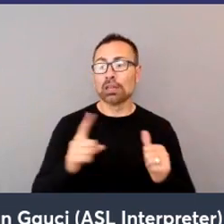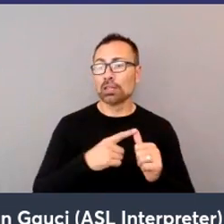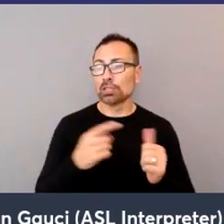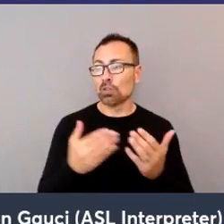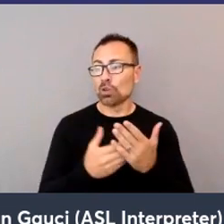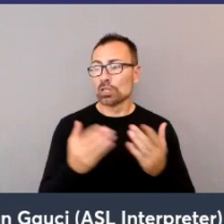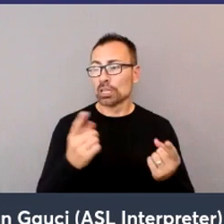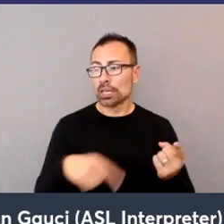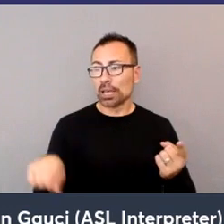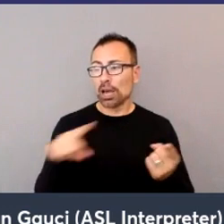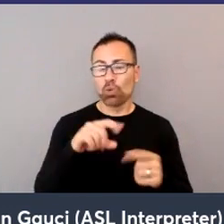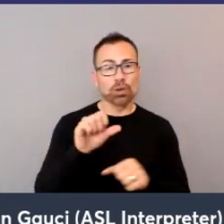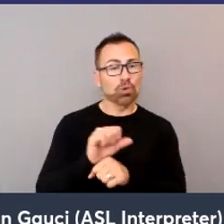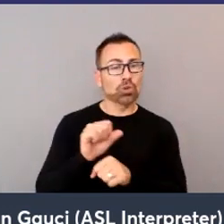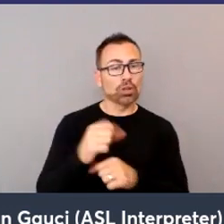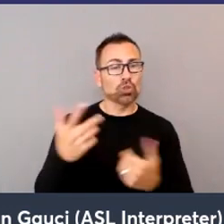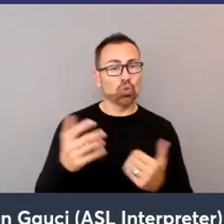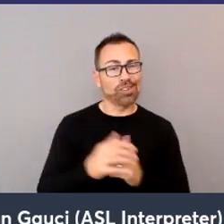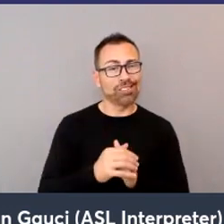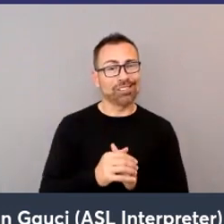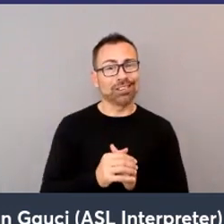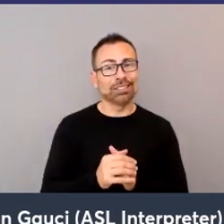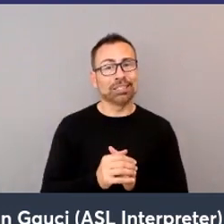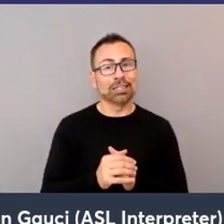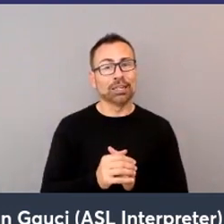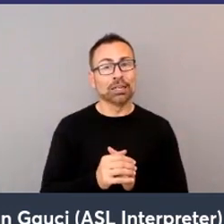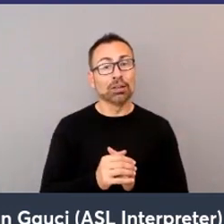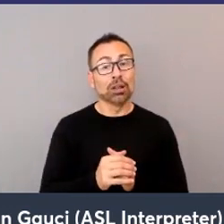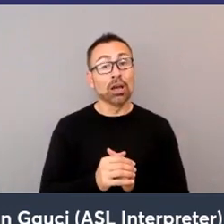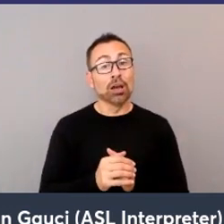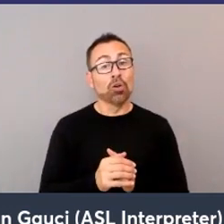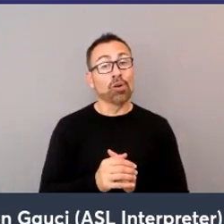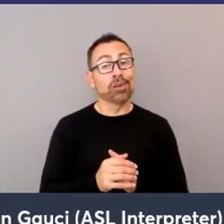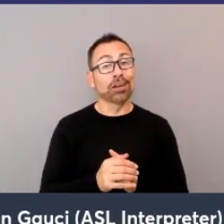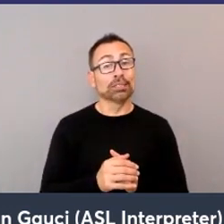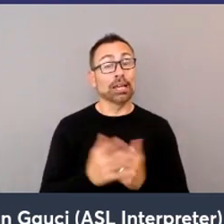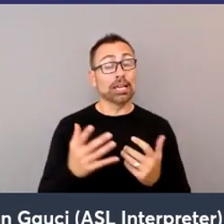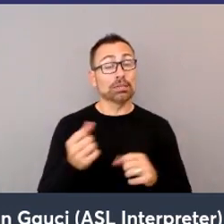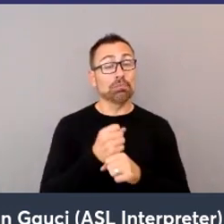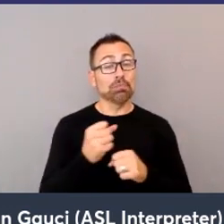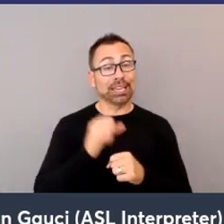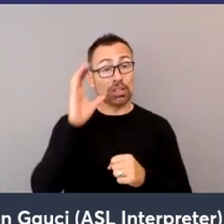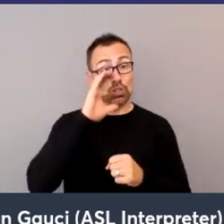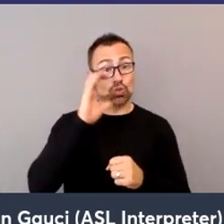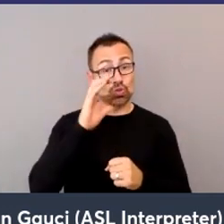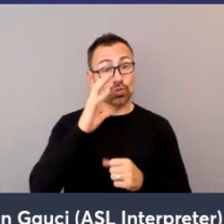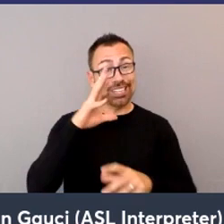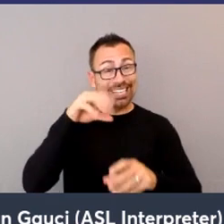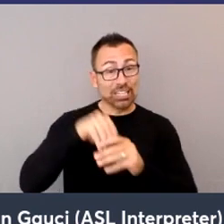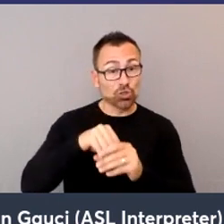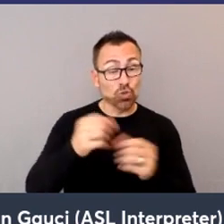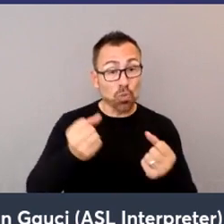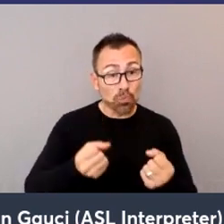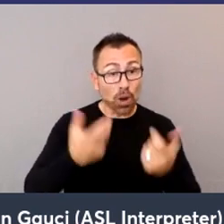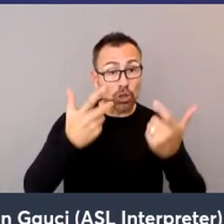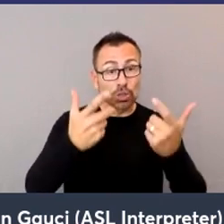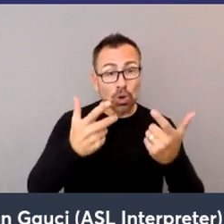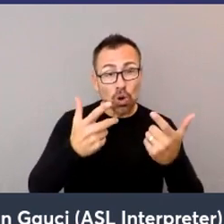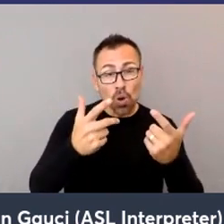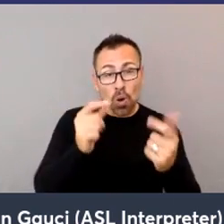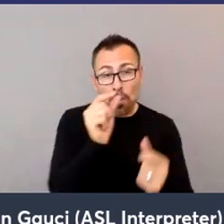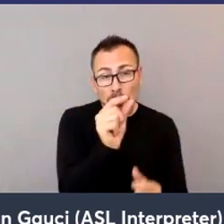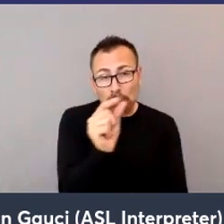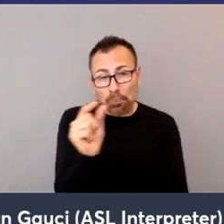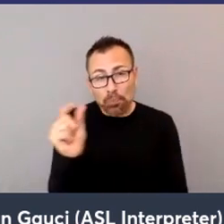is decomposing OpenSearch into multiple microservices, right? And then, you know, basically